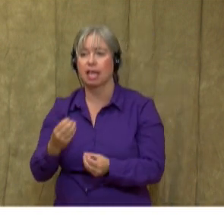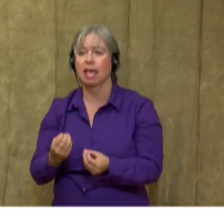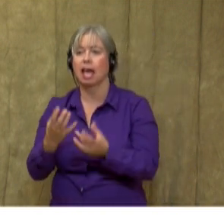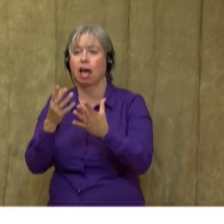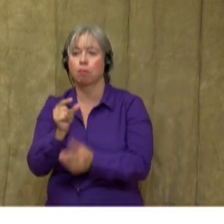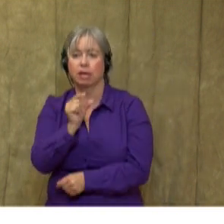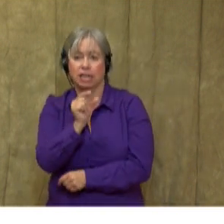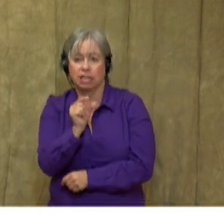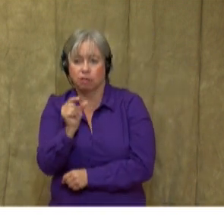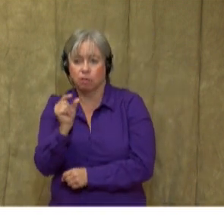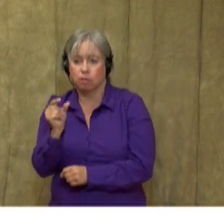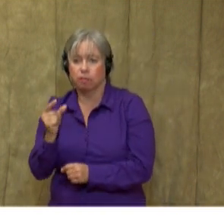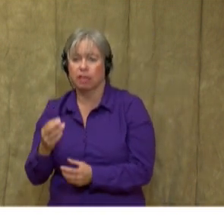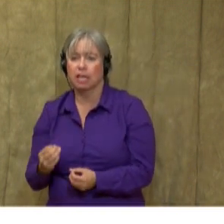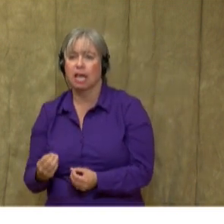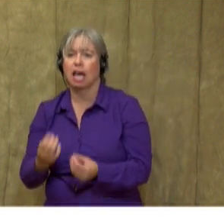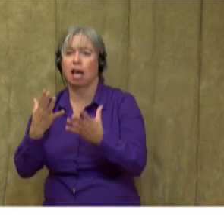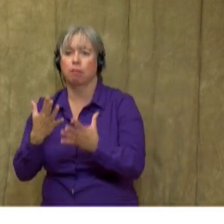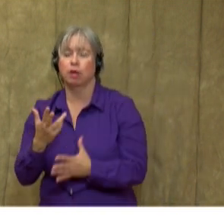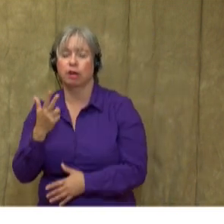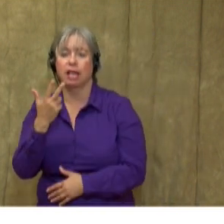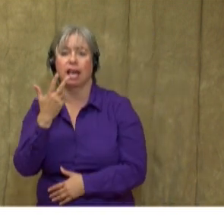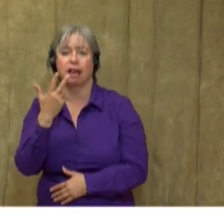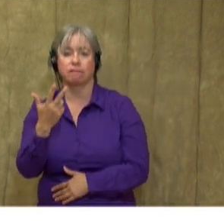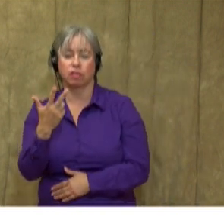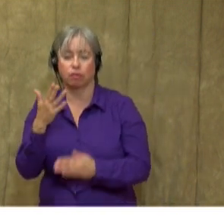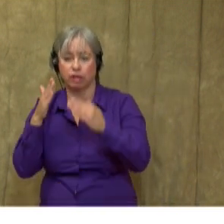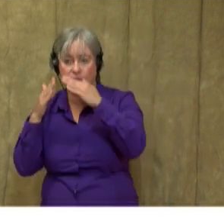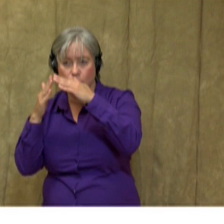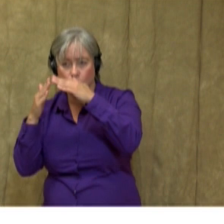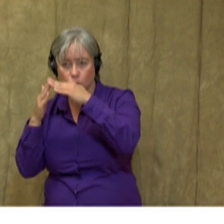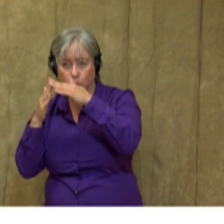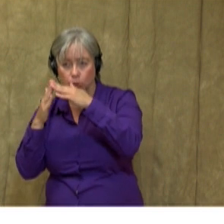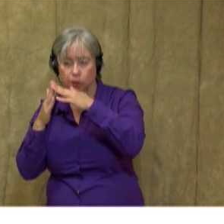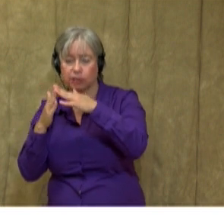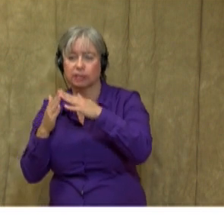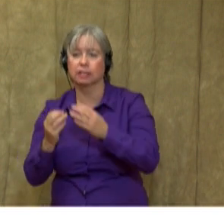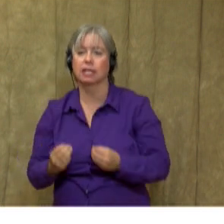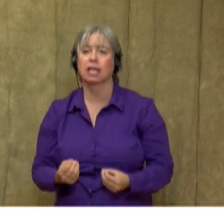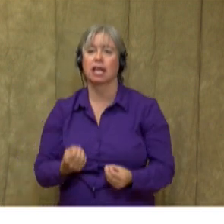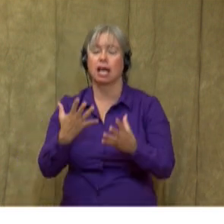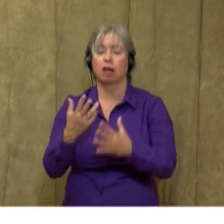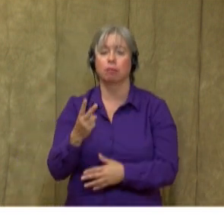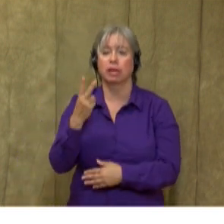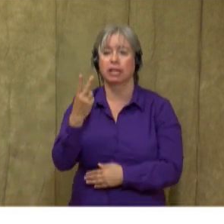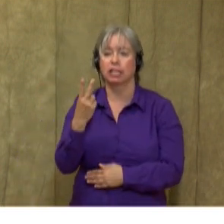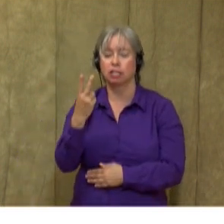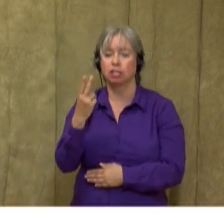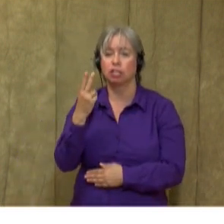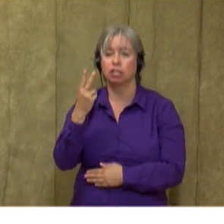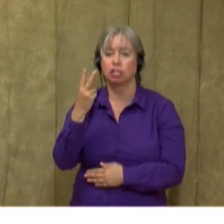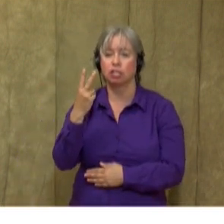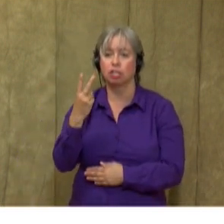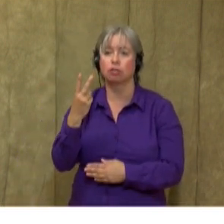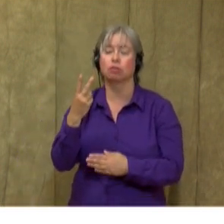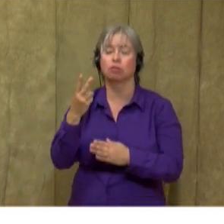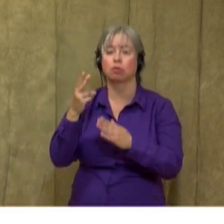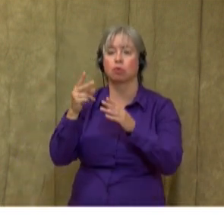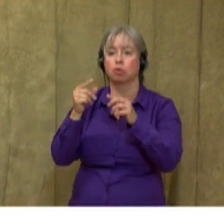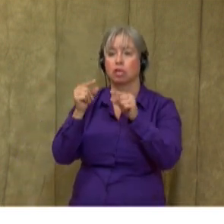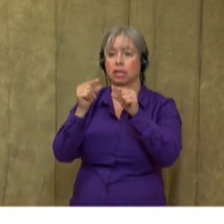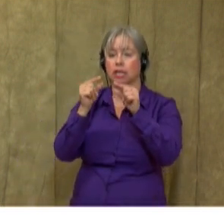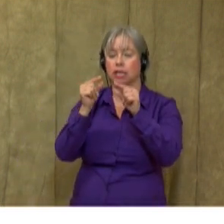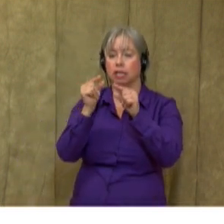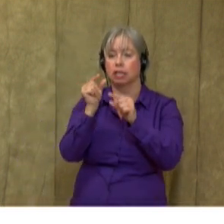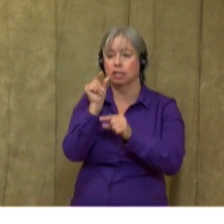would have 3 faces painted, how many would have 2 faces painted, how many would